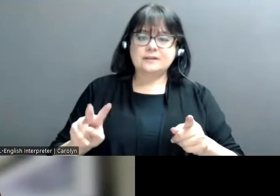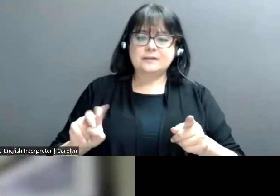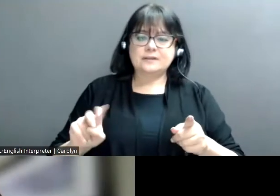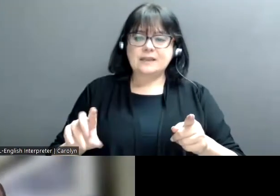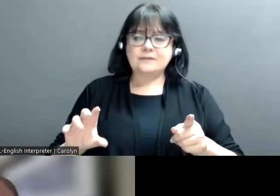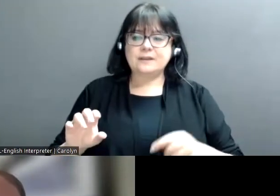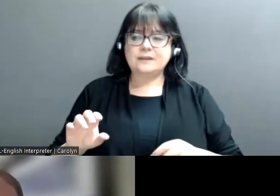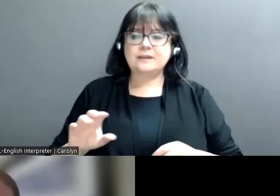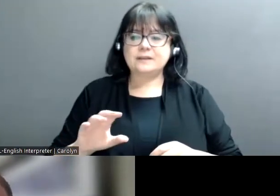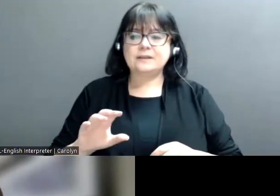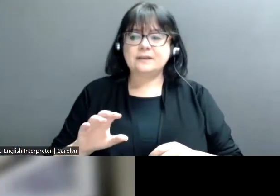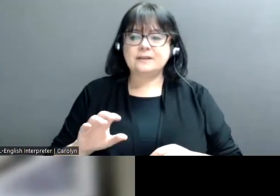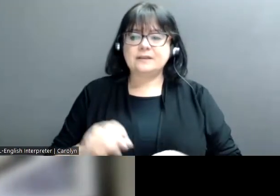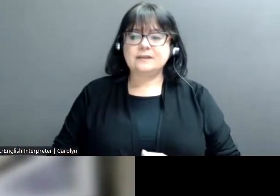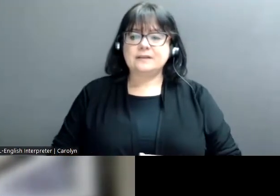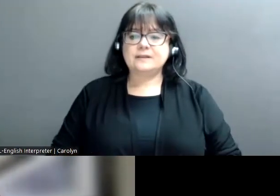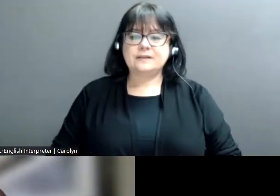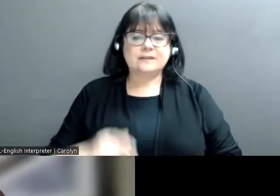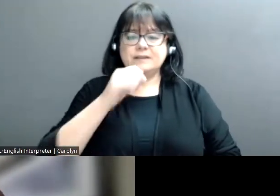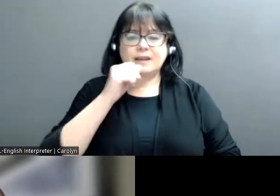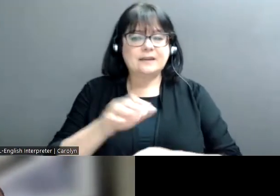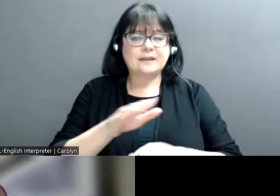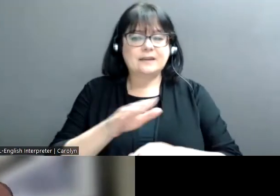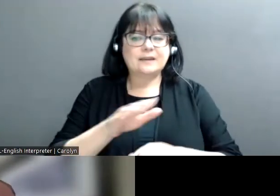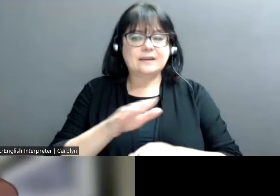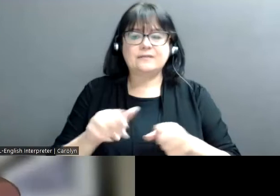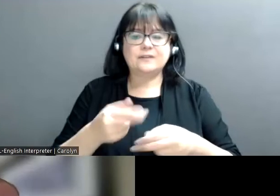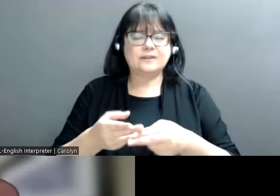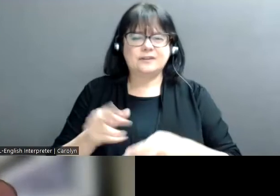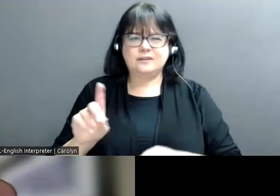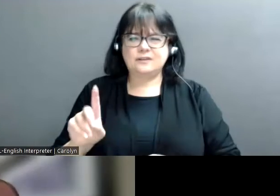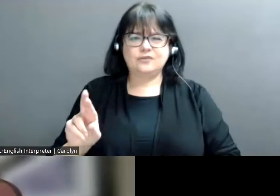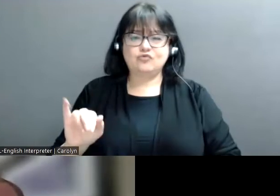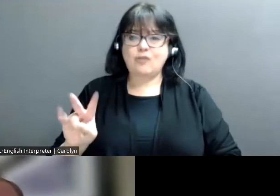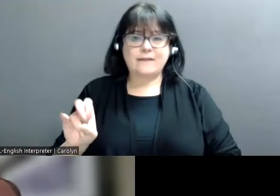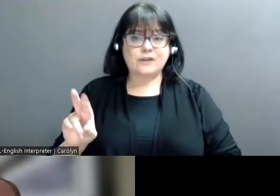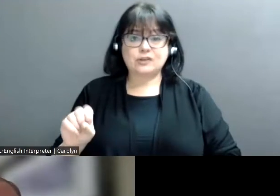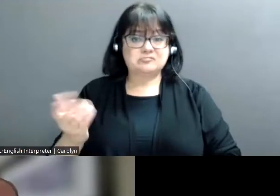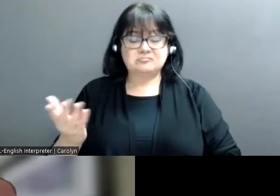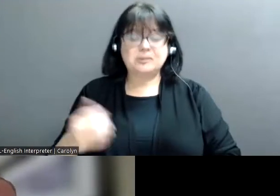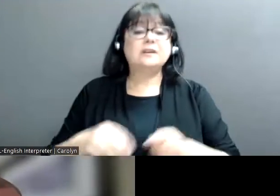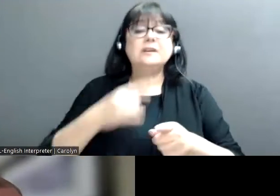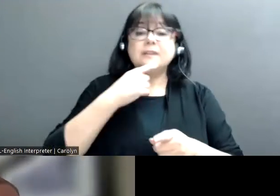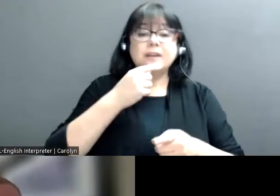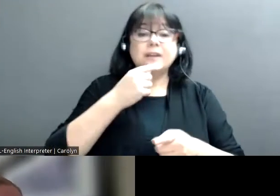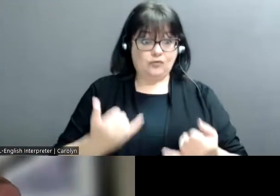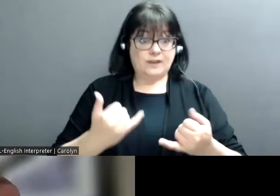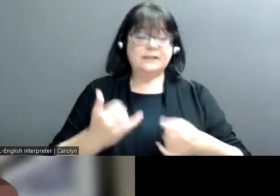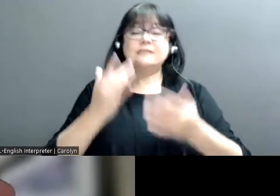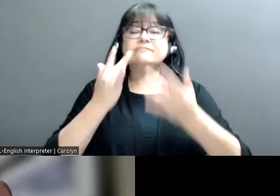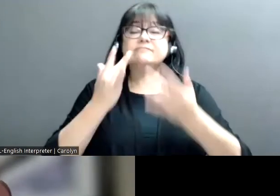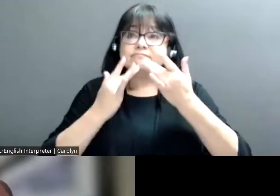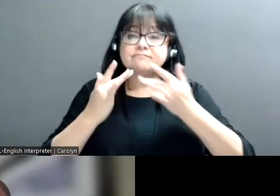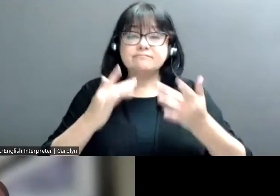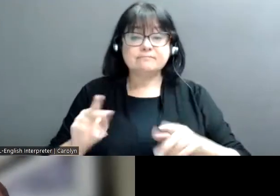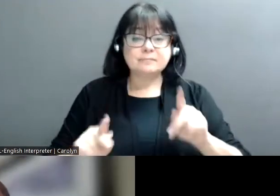that's really the only thing that makes huge changes in business, right? And so right now there's just not enough people, and you have to look